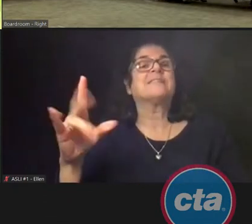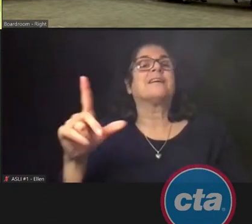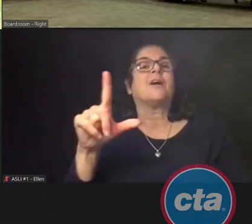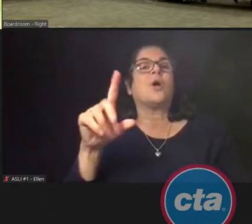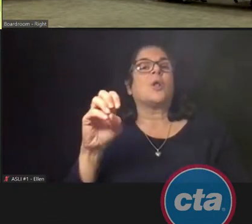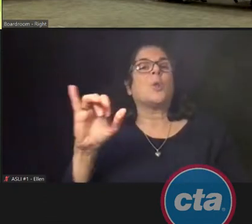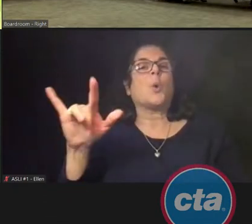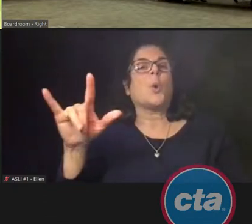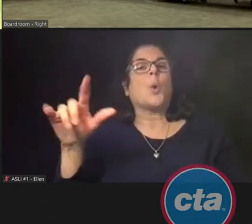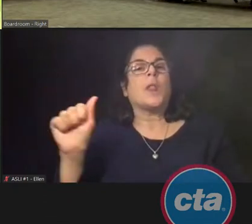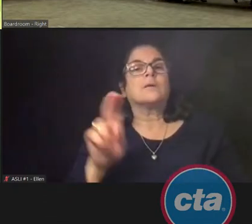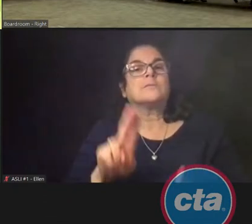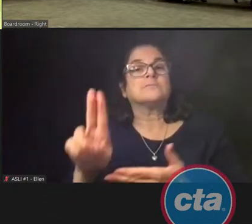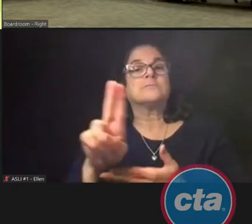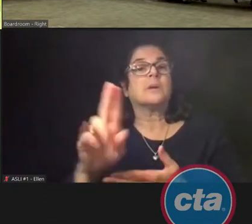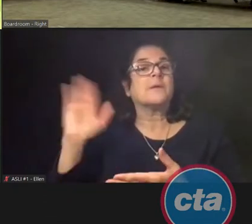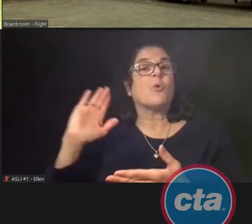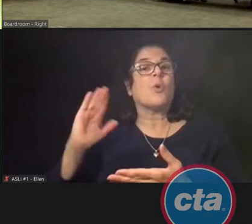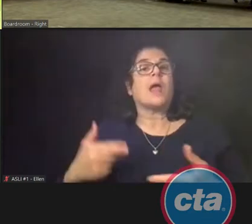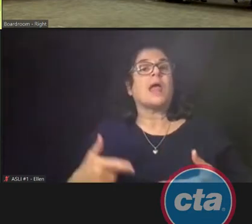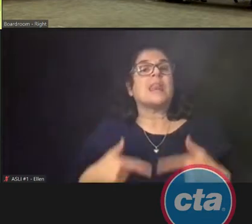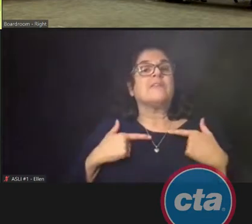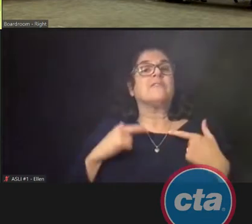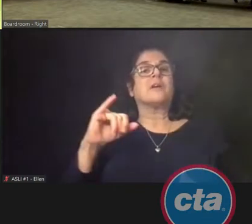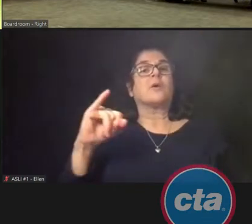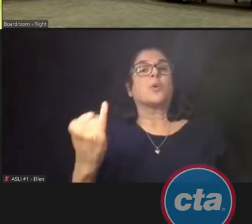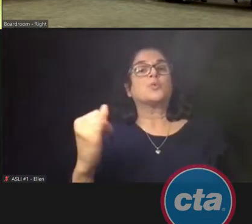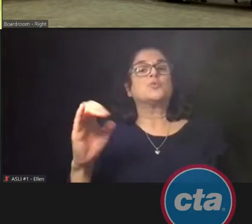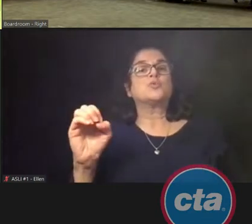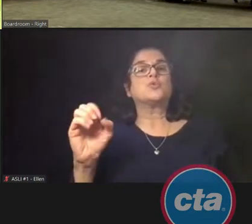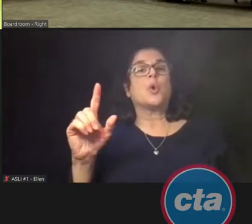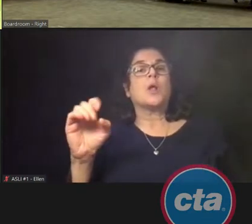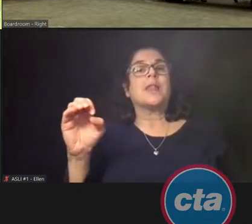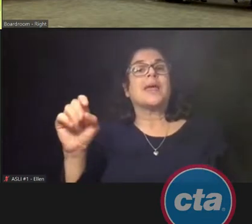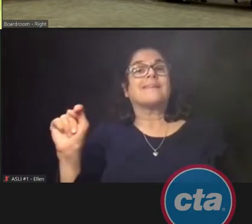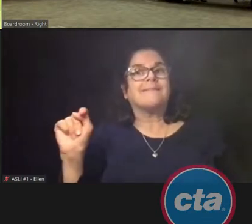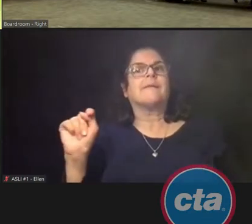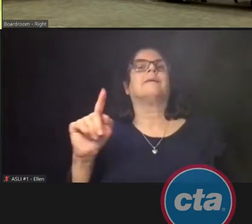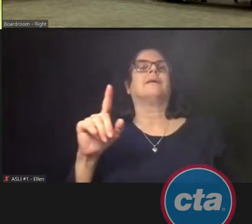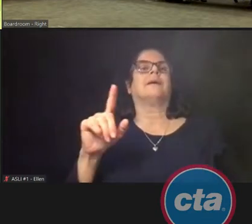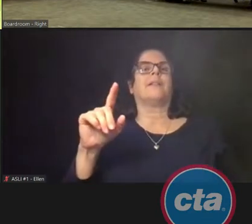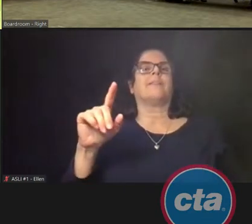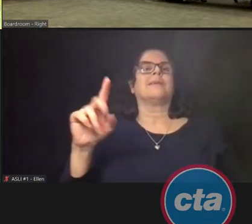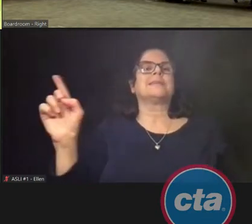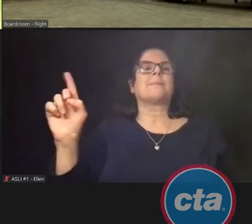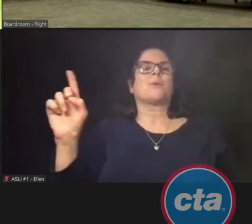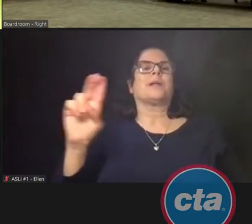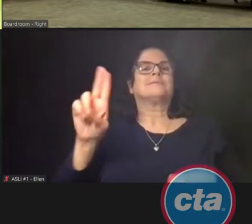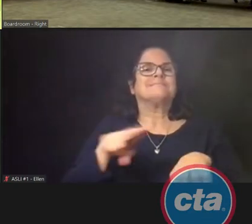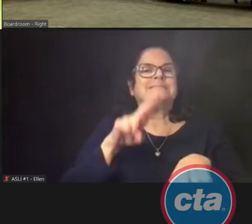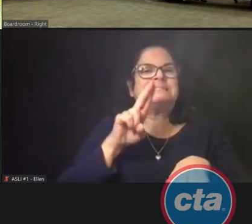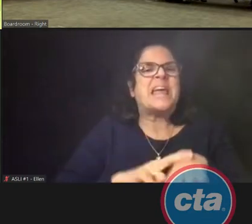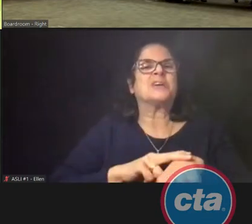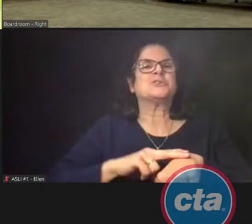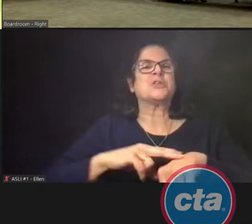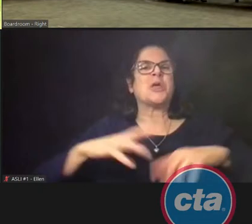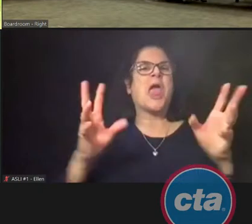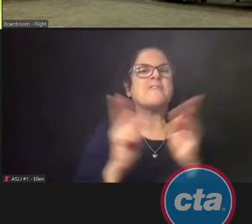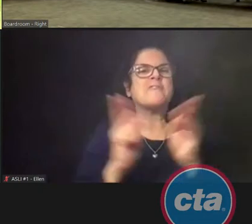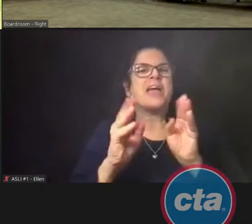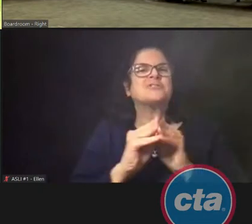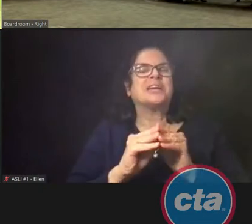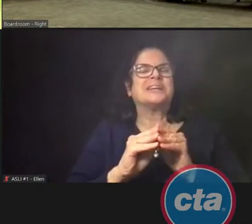I moved to the city from Joliet, and it was the week of the infamous Democratic National Convention, 1968, first week in